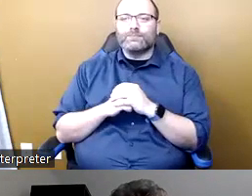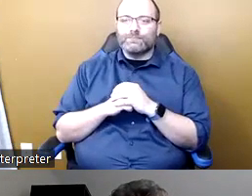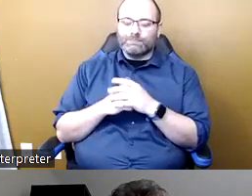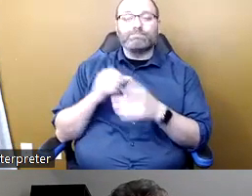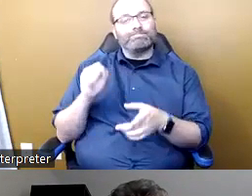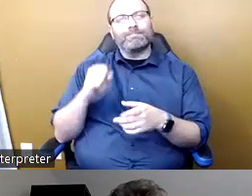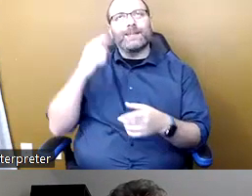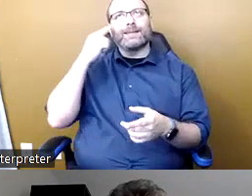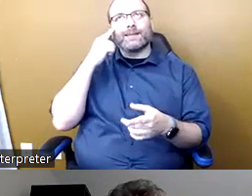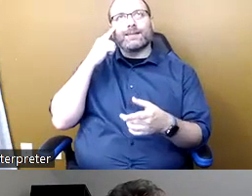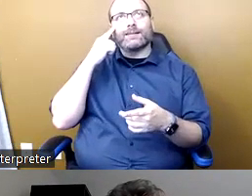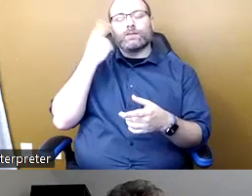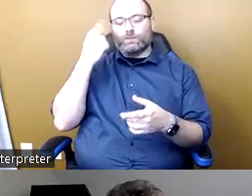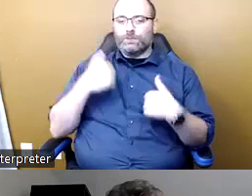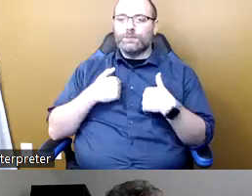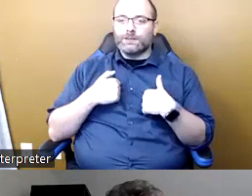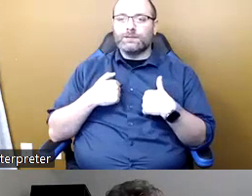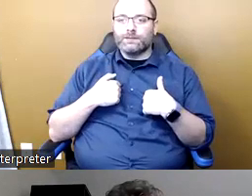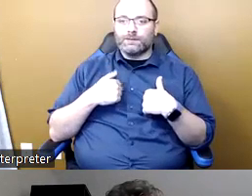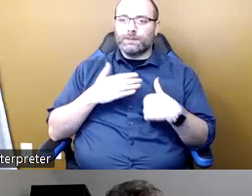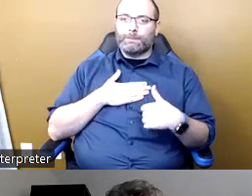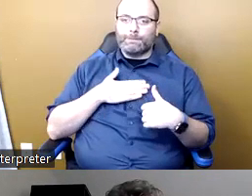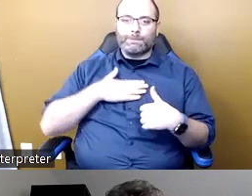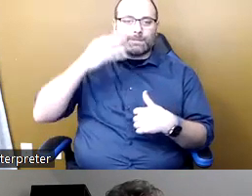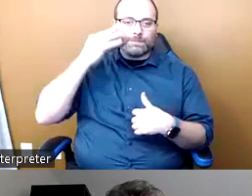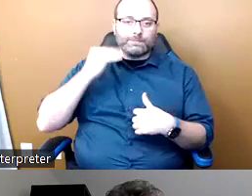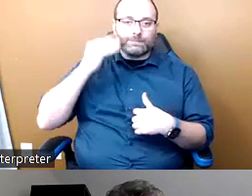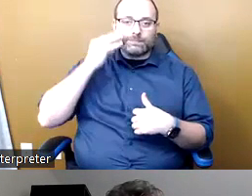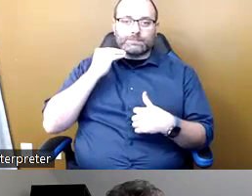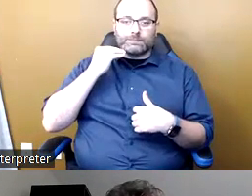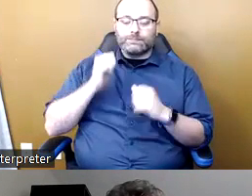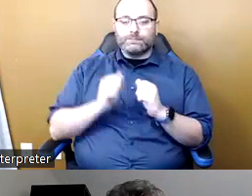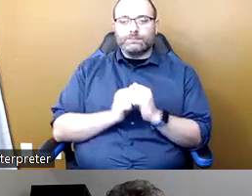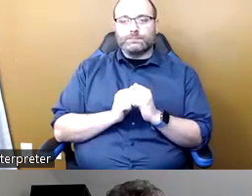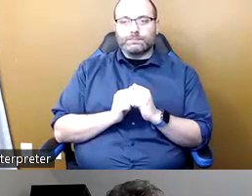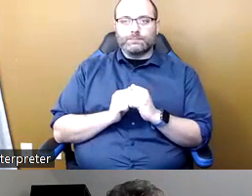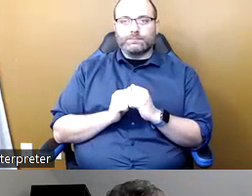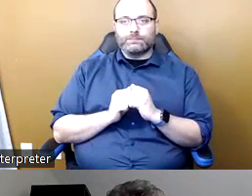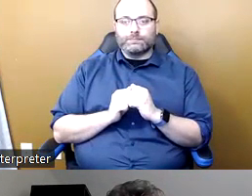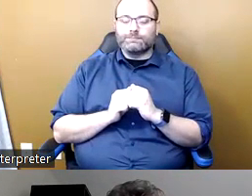Yeah, I think for me, my experiences with